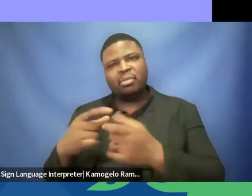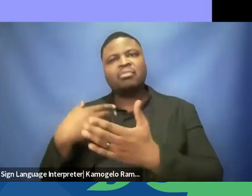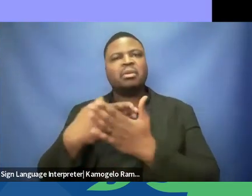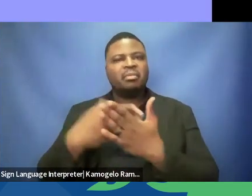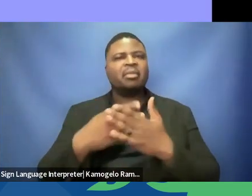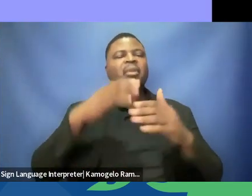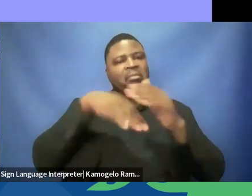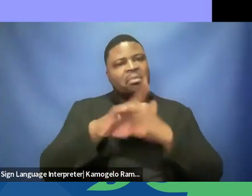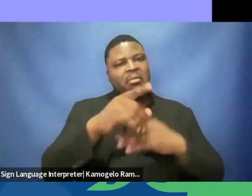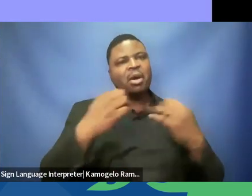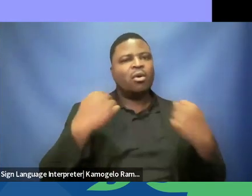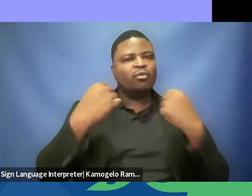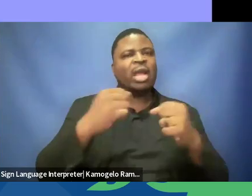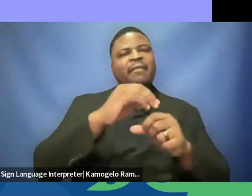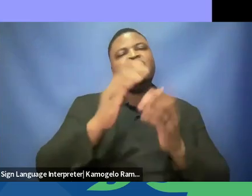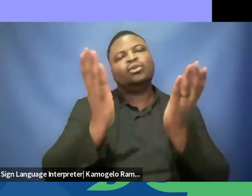and